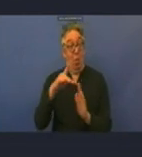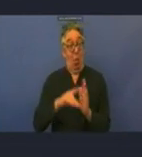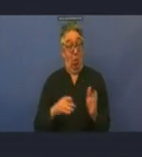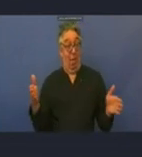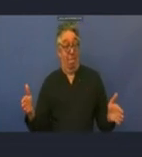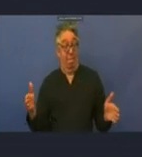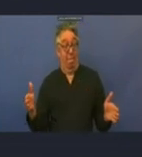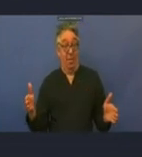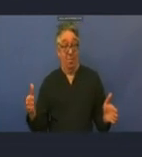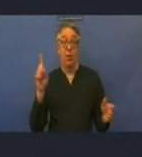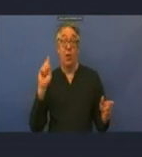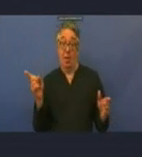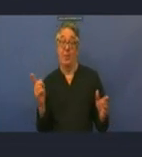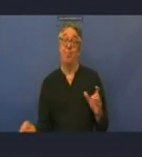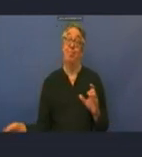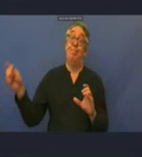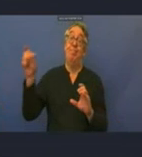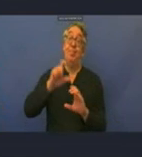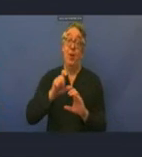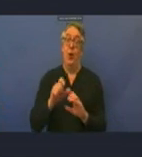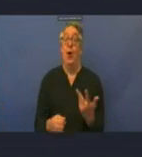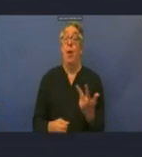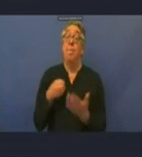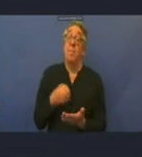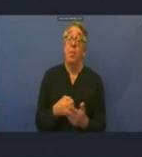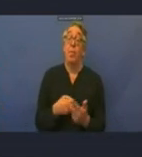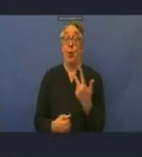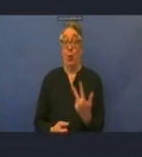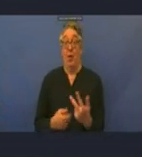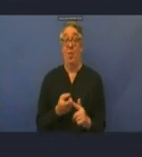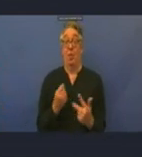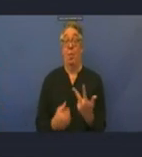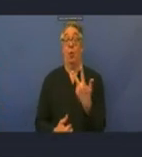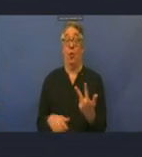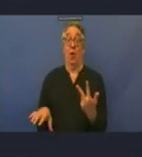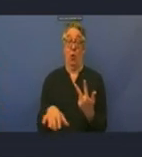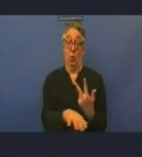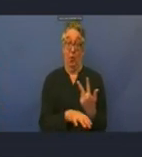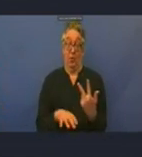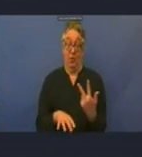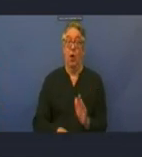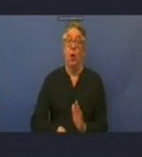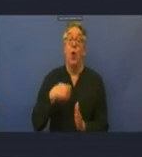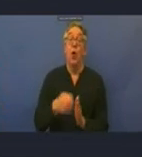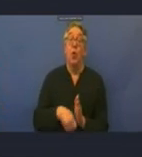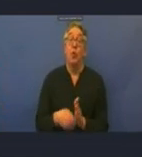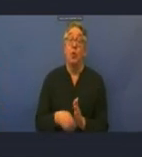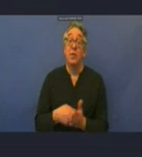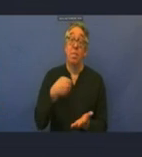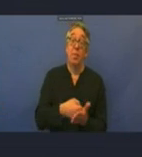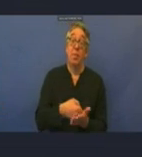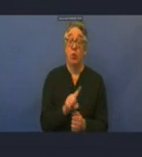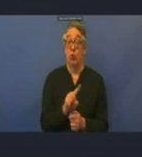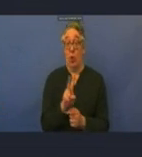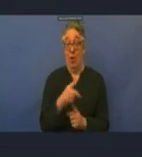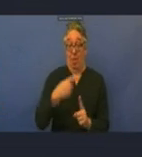criteria. The project duration is between 12 and 36 months to be established